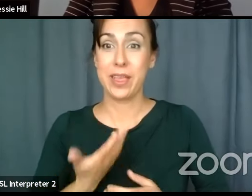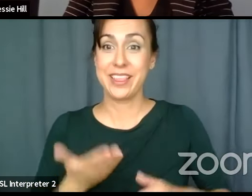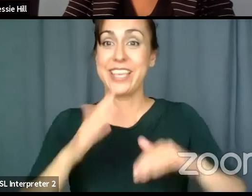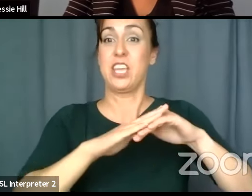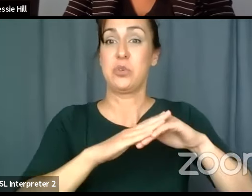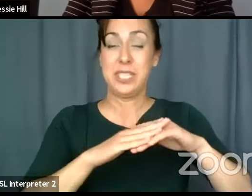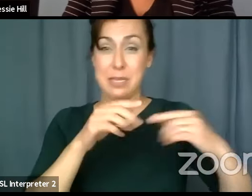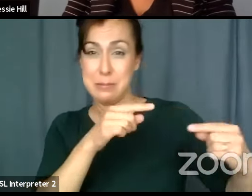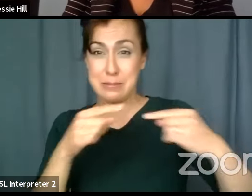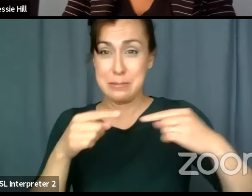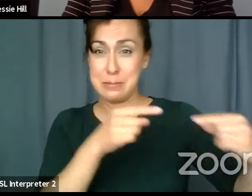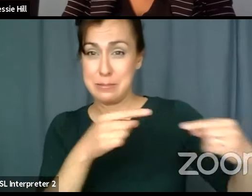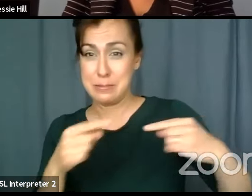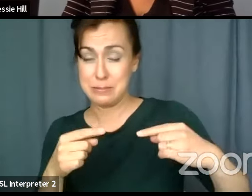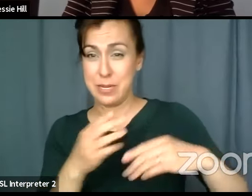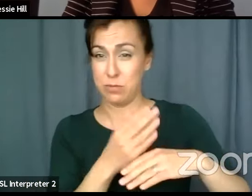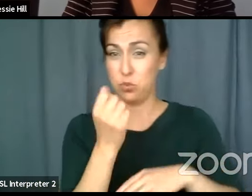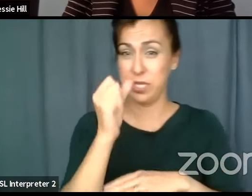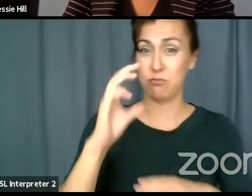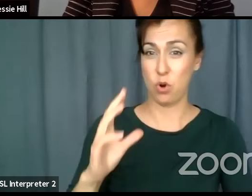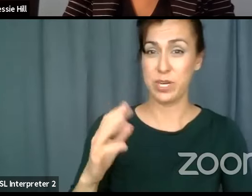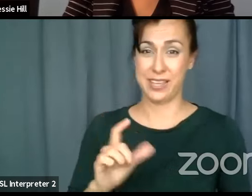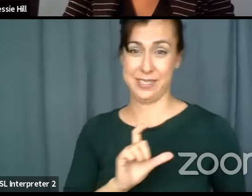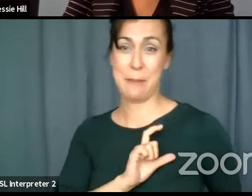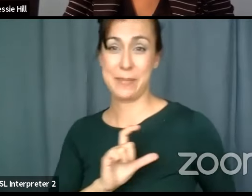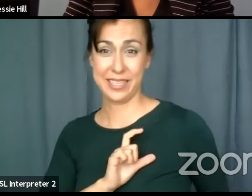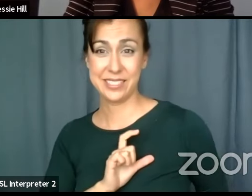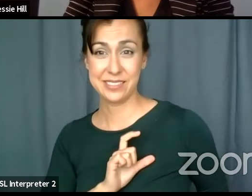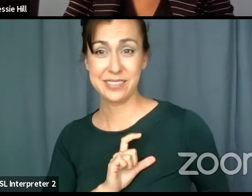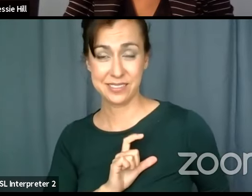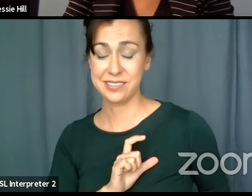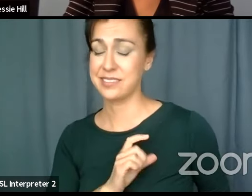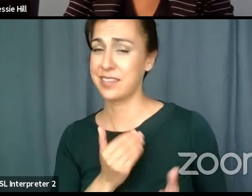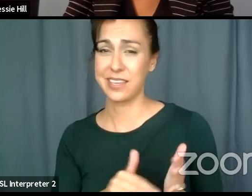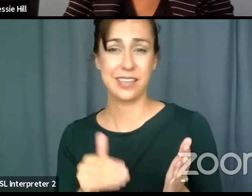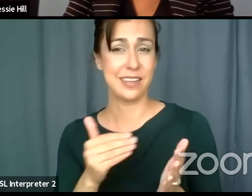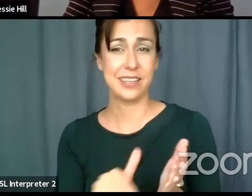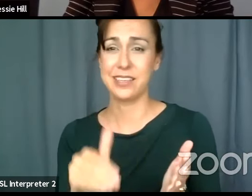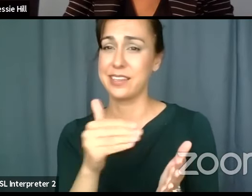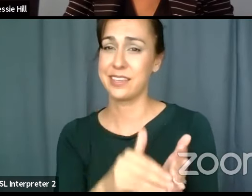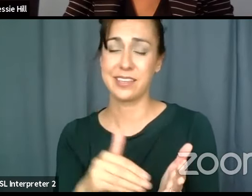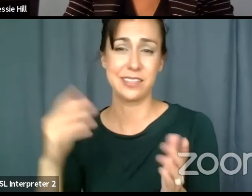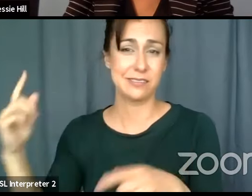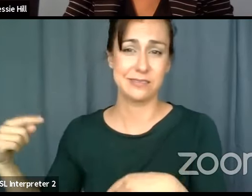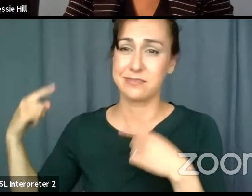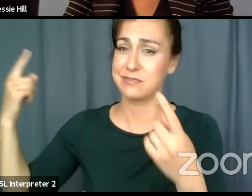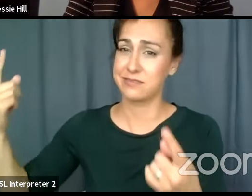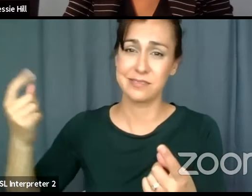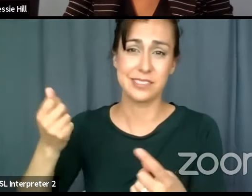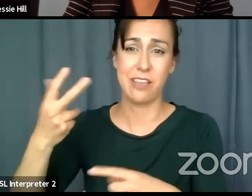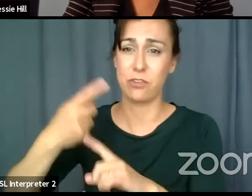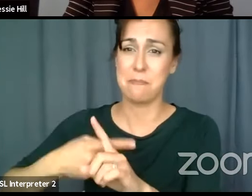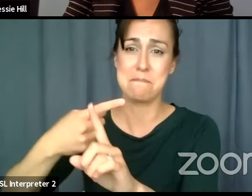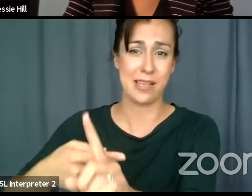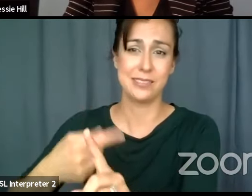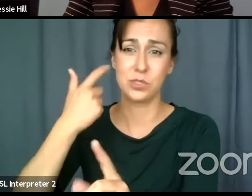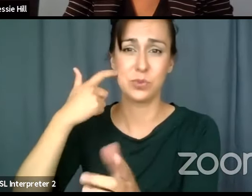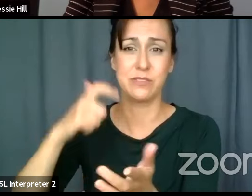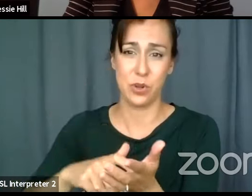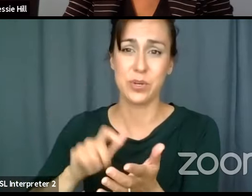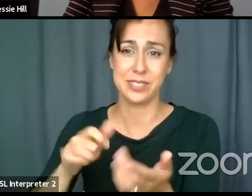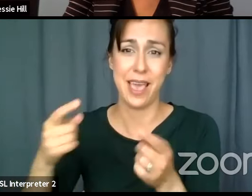protesters and between the police. We've seen that time and time again. We've seen that time and time again over the last several months. And so that's one of the